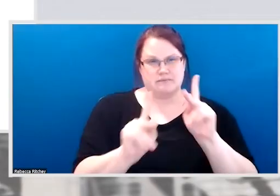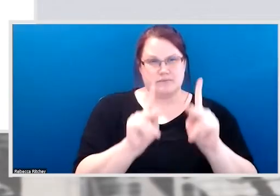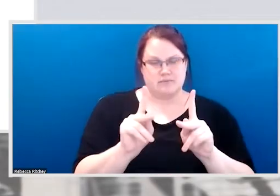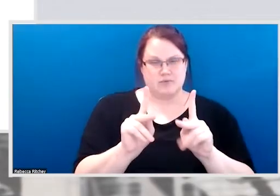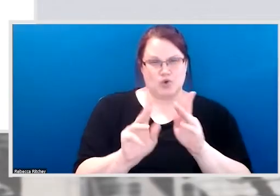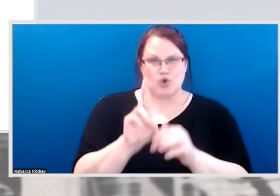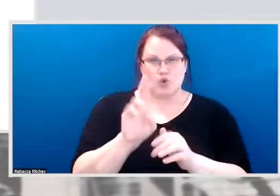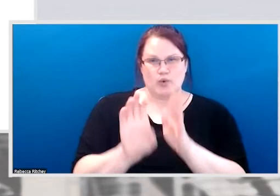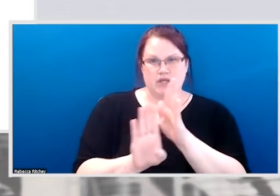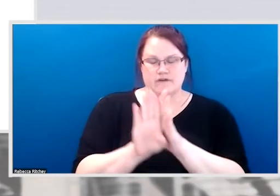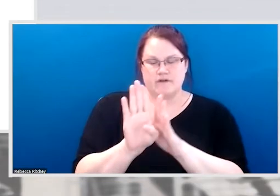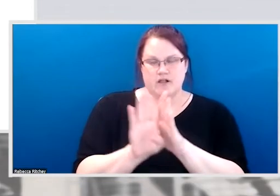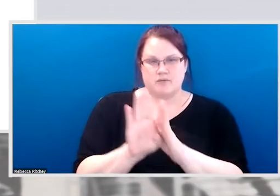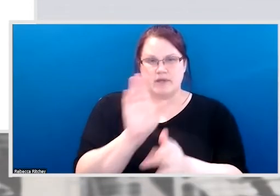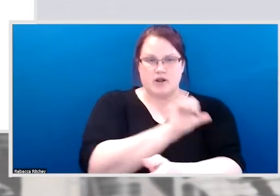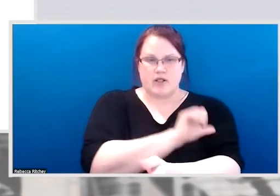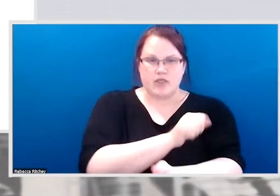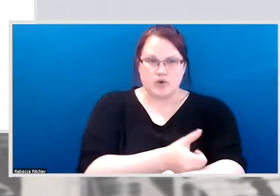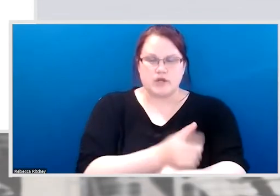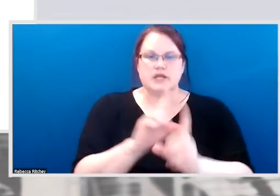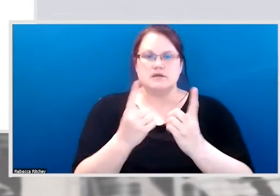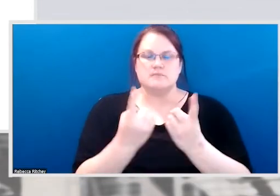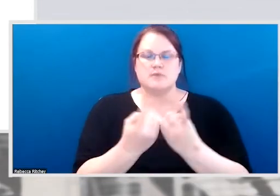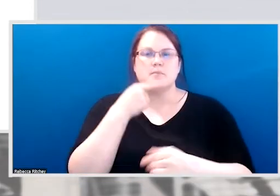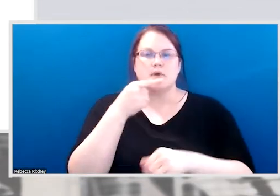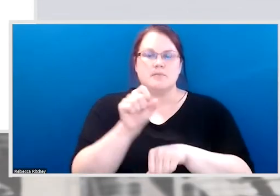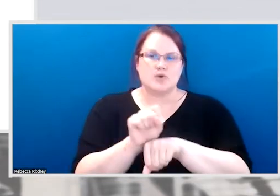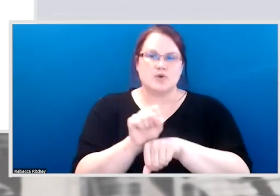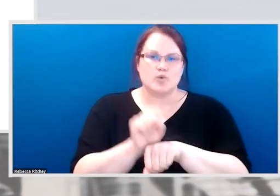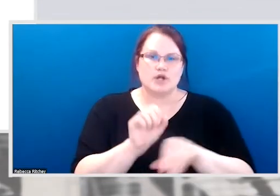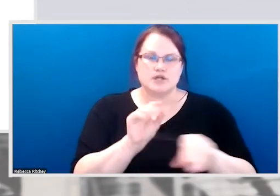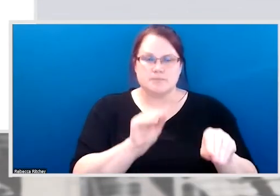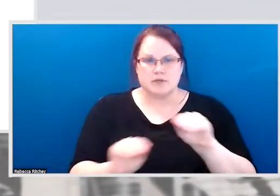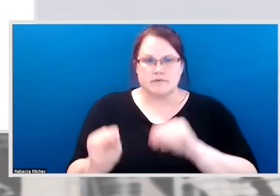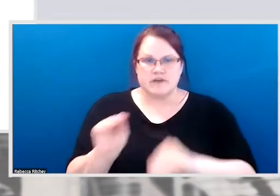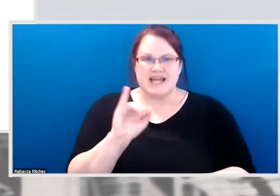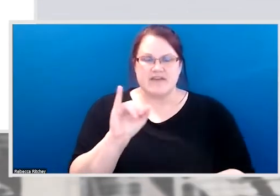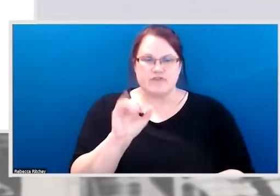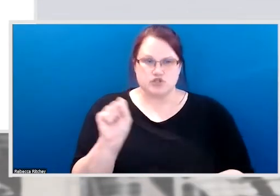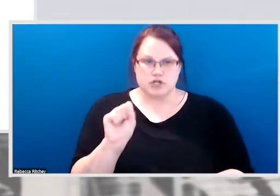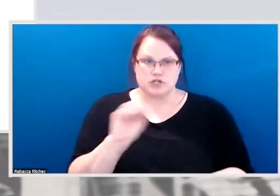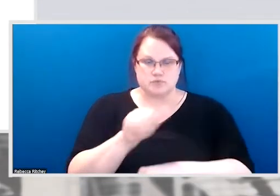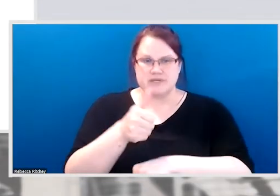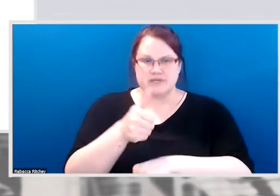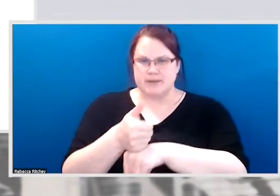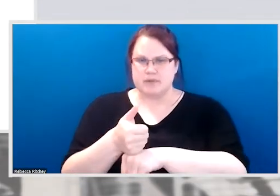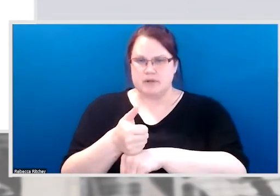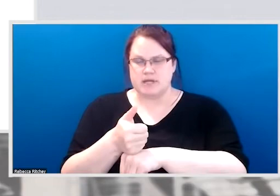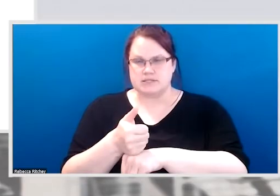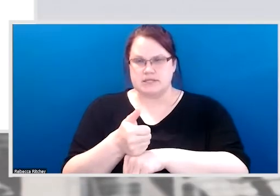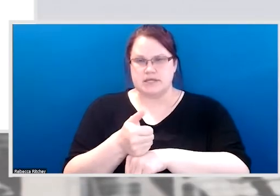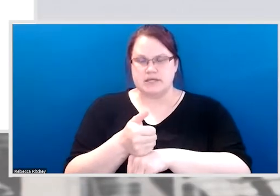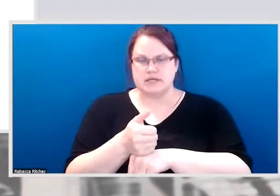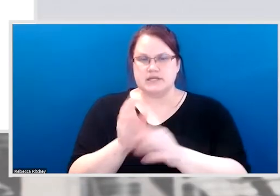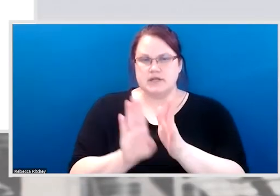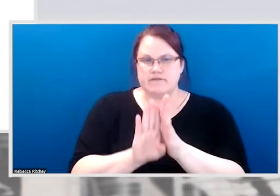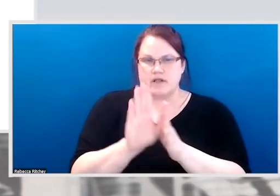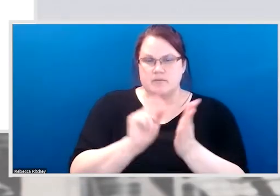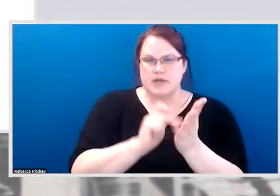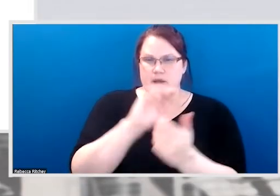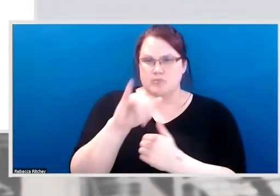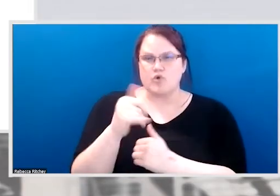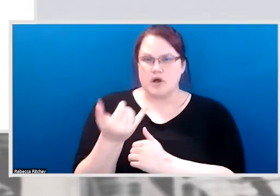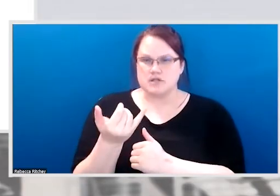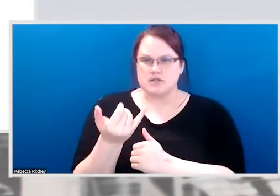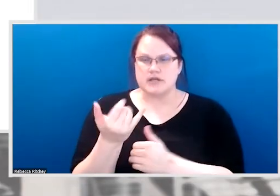Redevelopment Authority, our Department of Public Works, our Department of Mobility and Infrastructure to be implementing development projects that